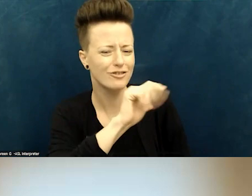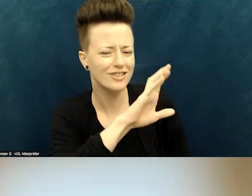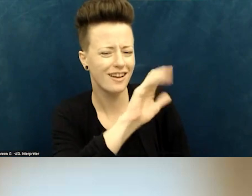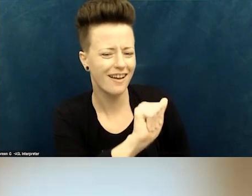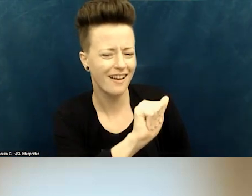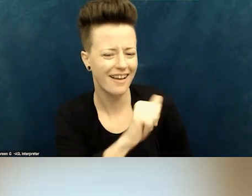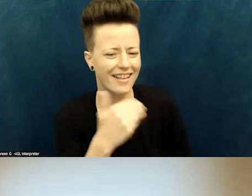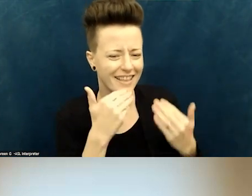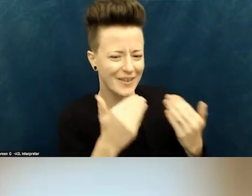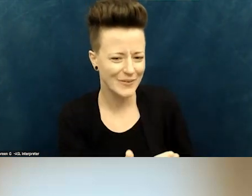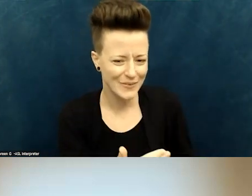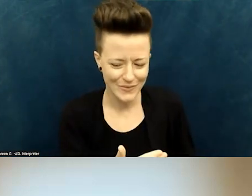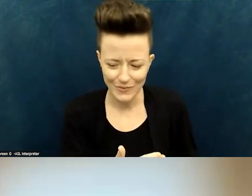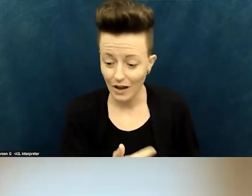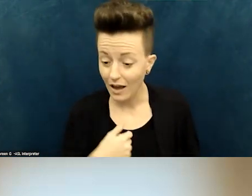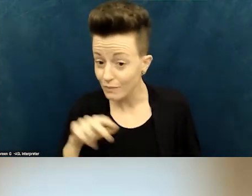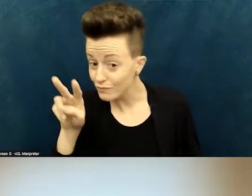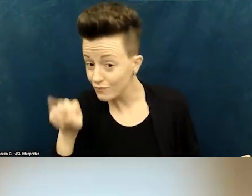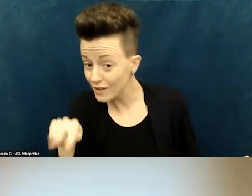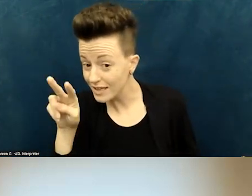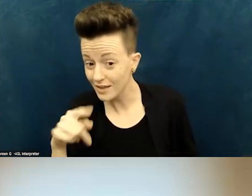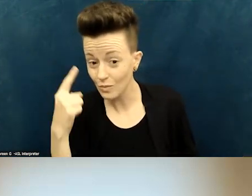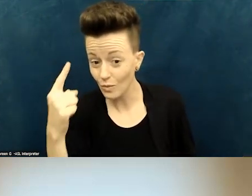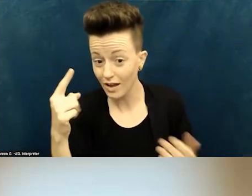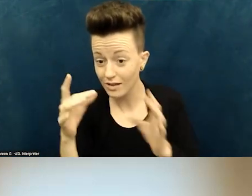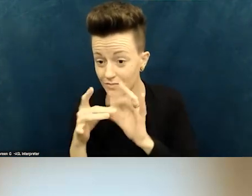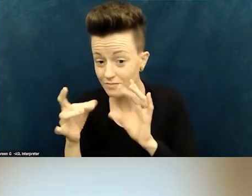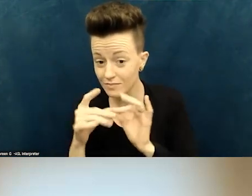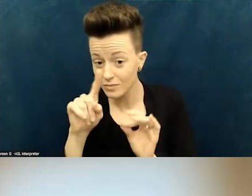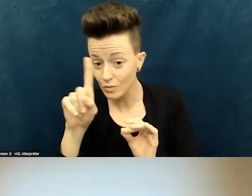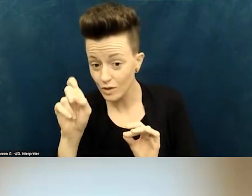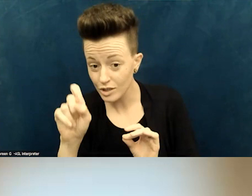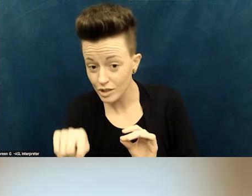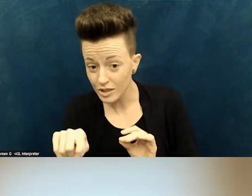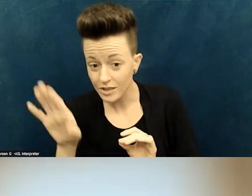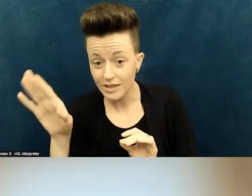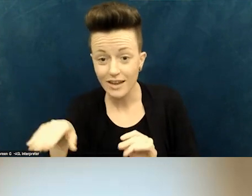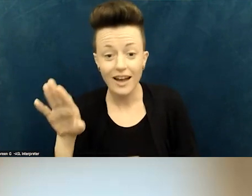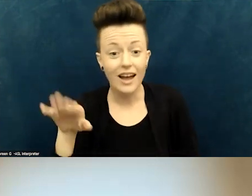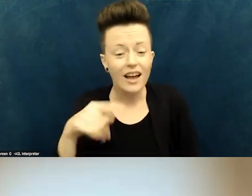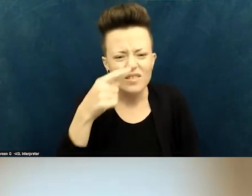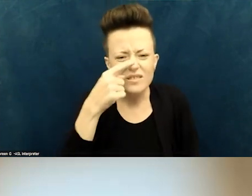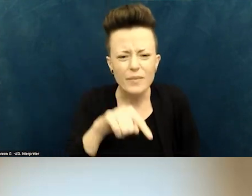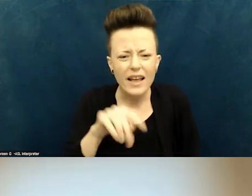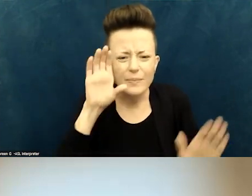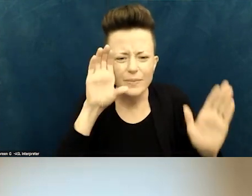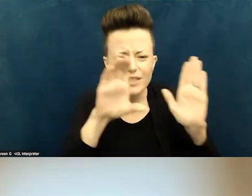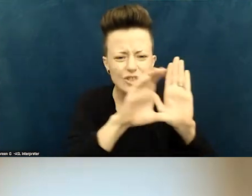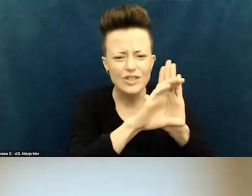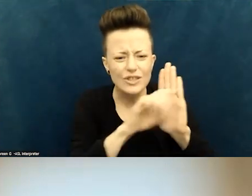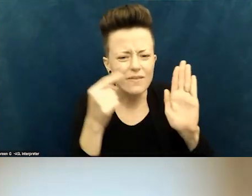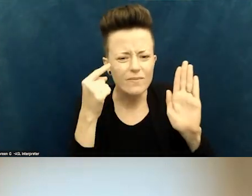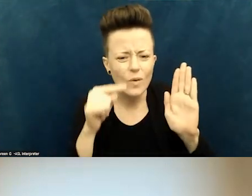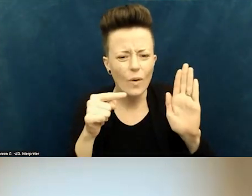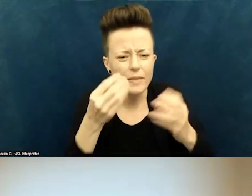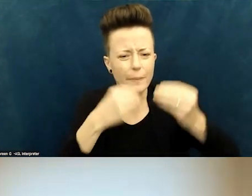in the chat, which was to share the image source for the banquet table art piece. Dr. Conner, can you confirm, is that